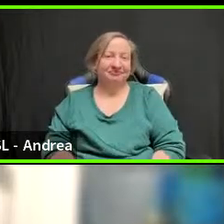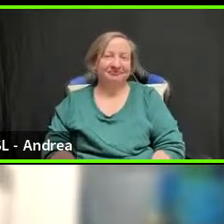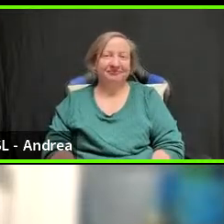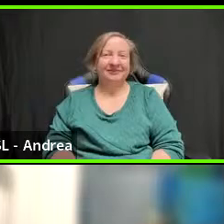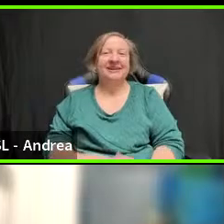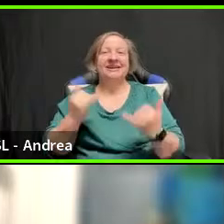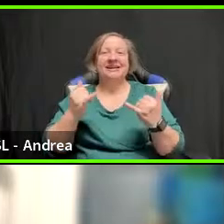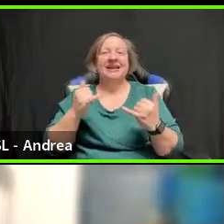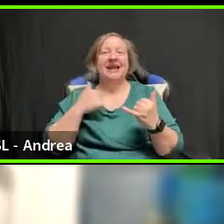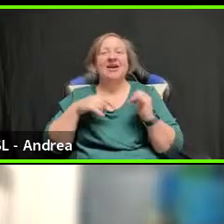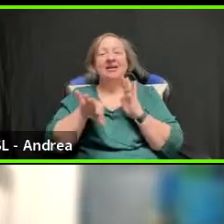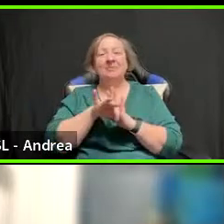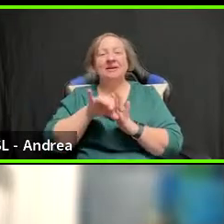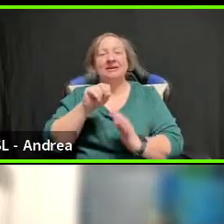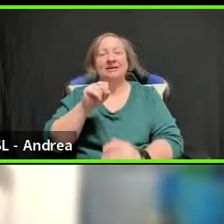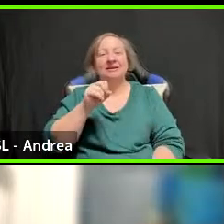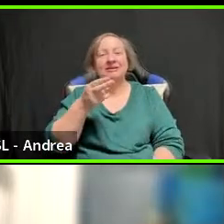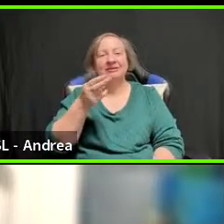And now I pick Sherry.